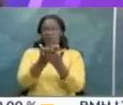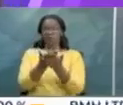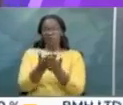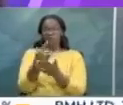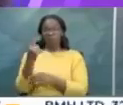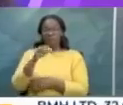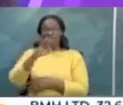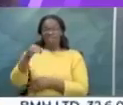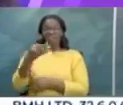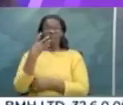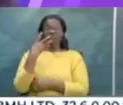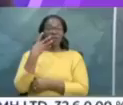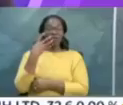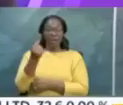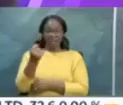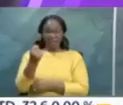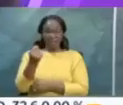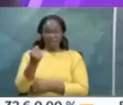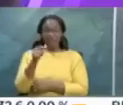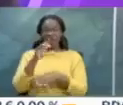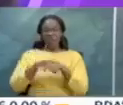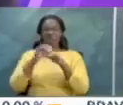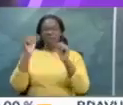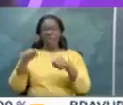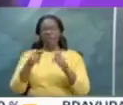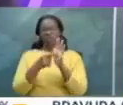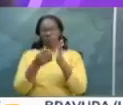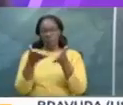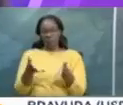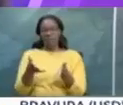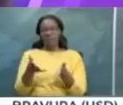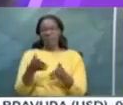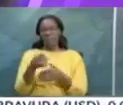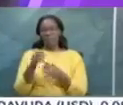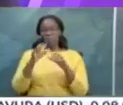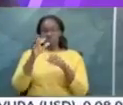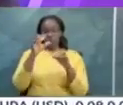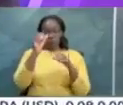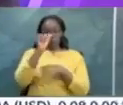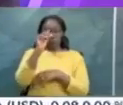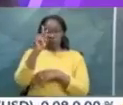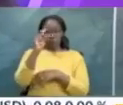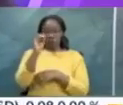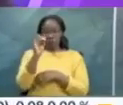only 3,500, you'll get it from our show. You'll get it on SOKO,